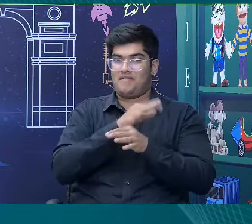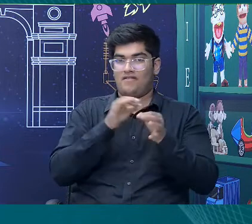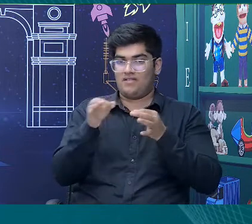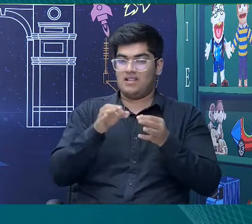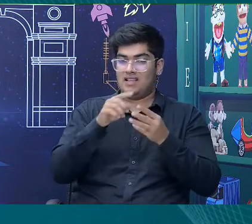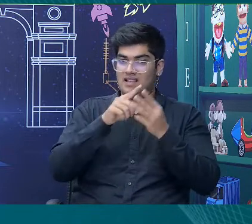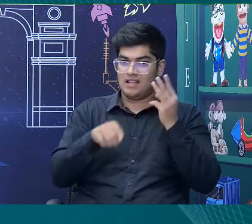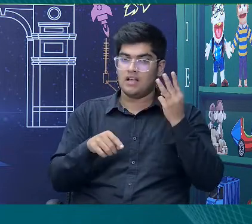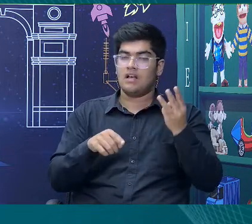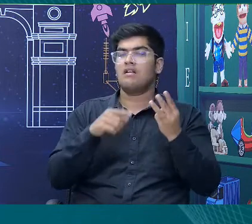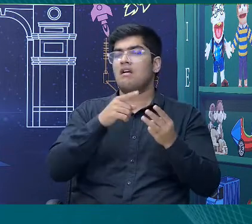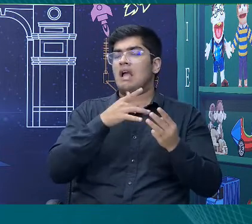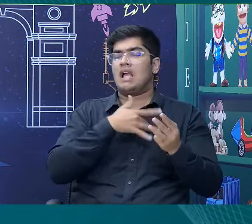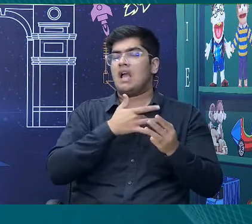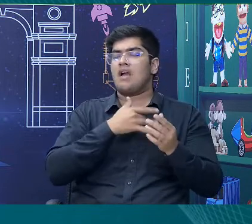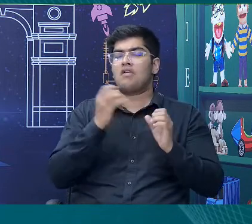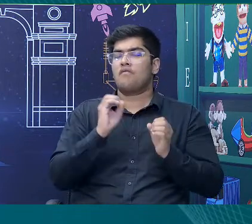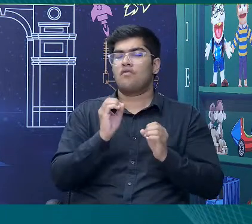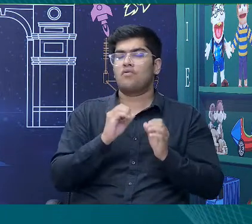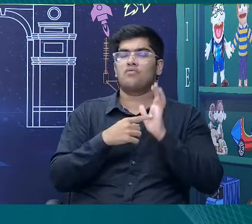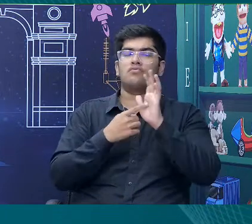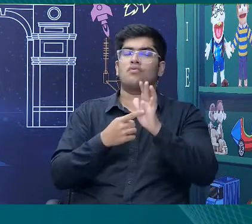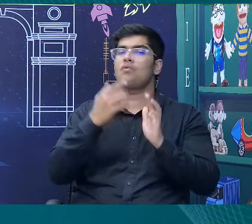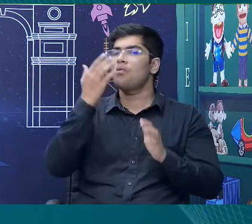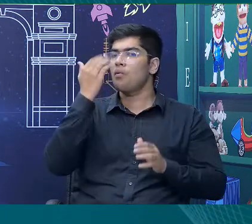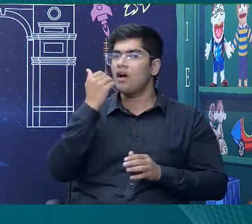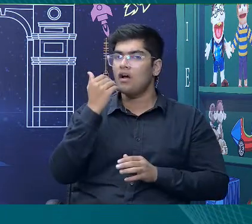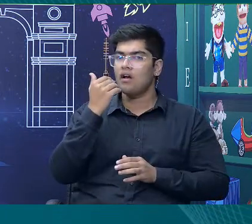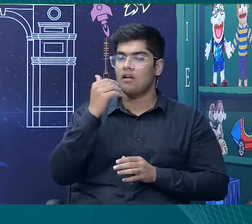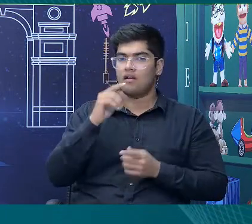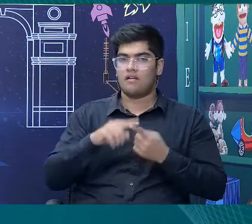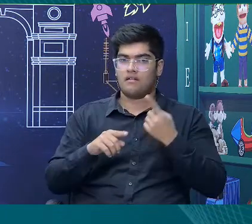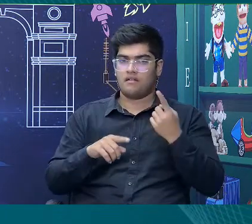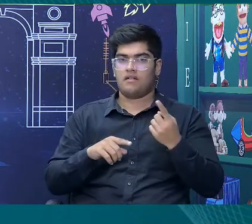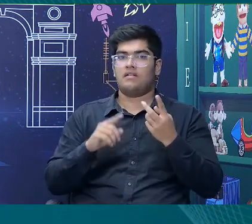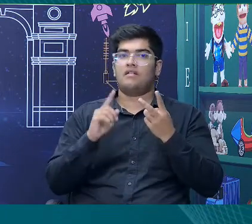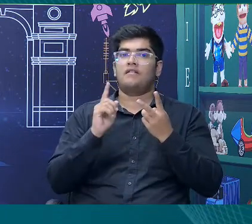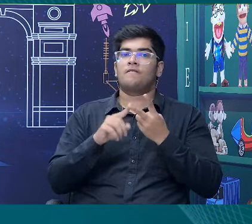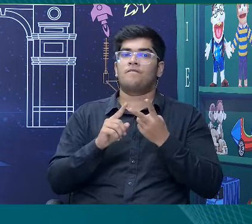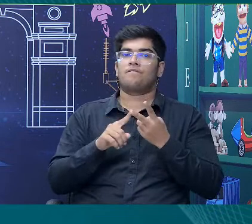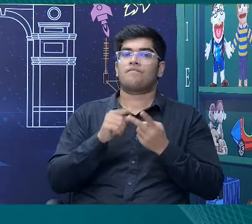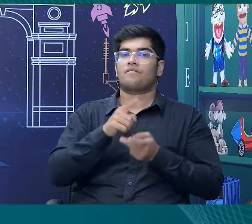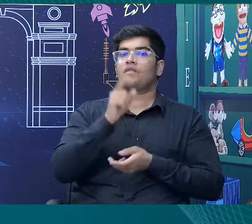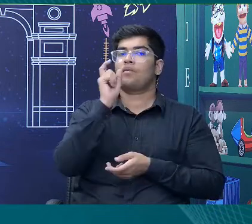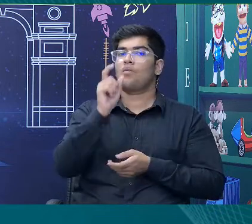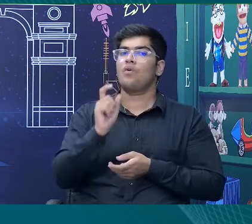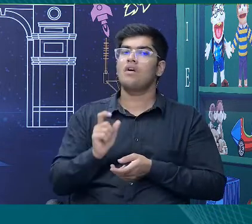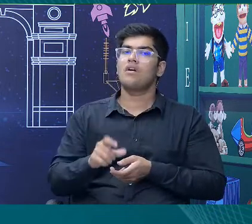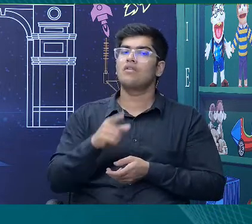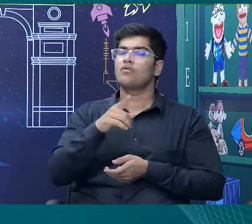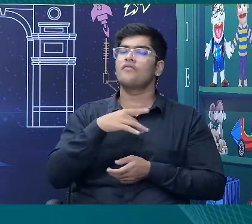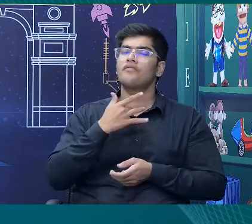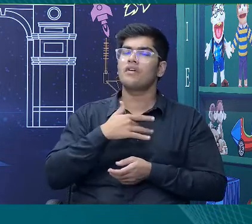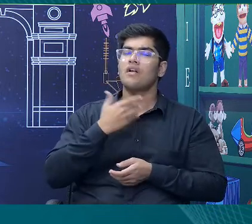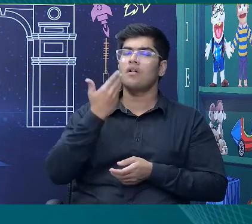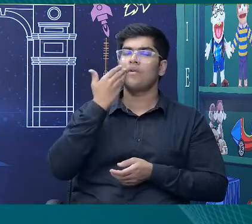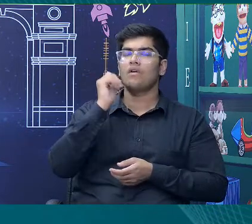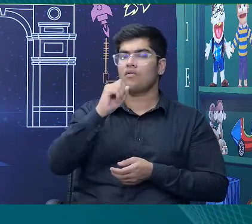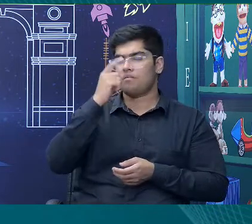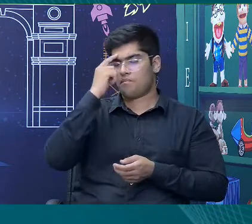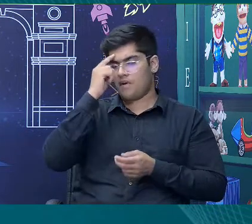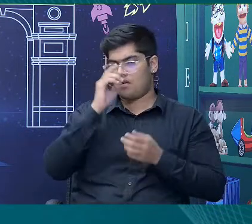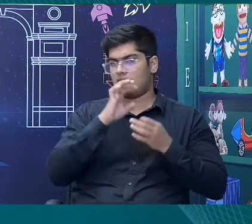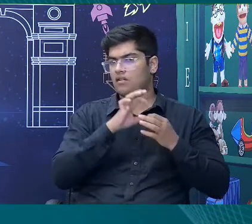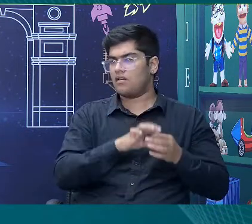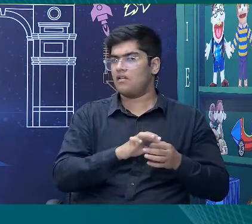how they are treating him. Why is that? Then, what are the words that come to your mind when you think of the characters